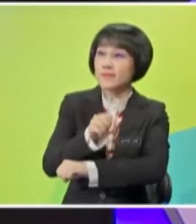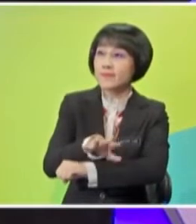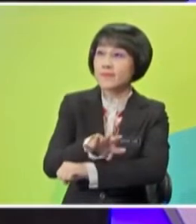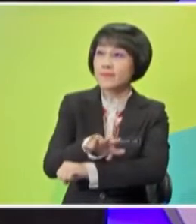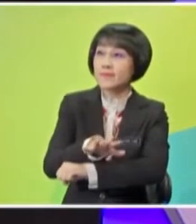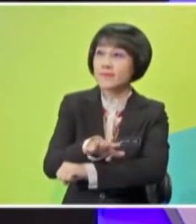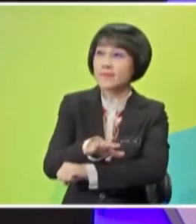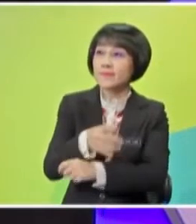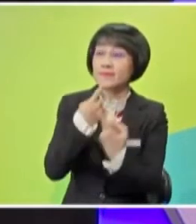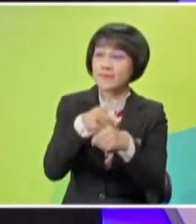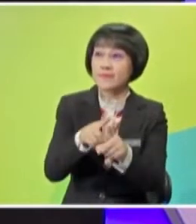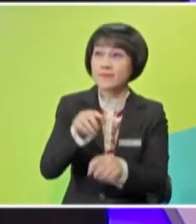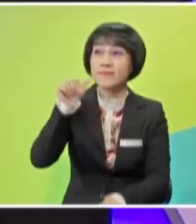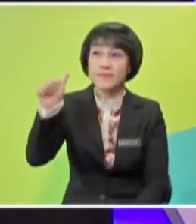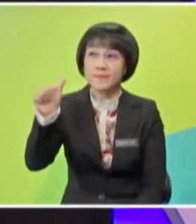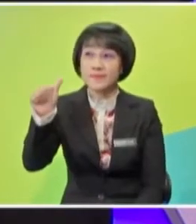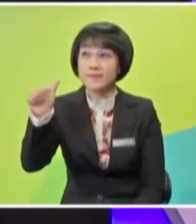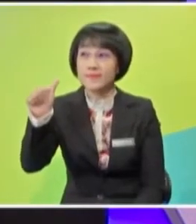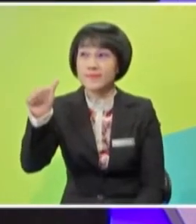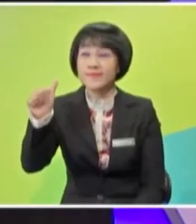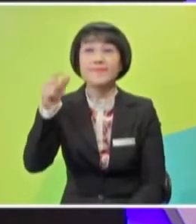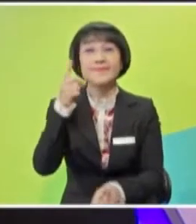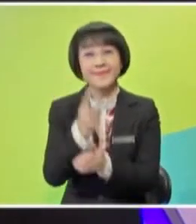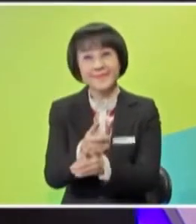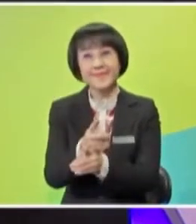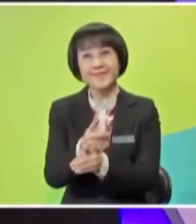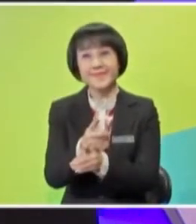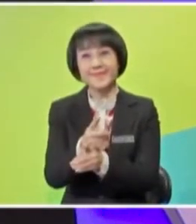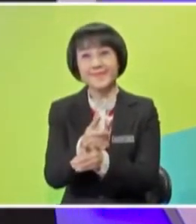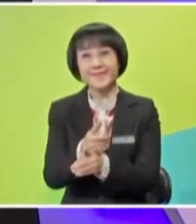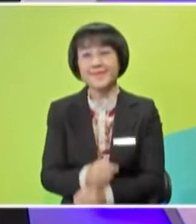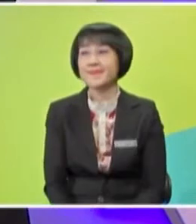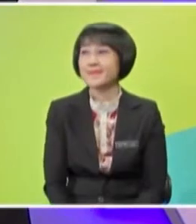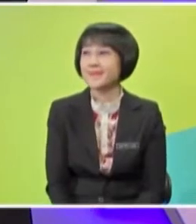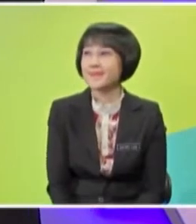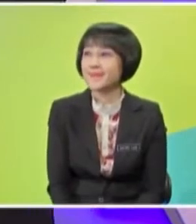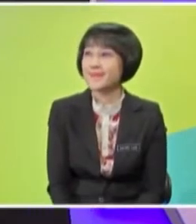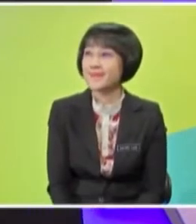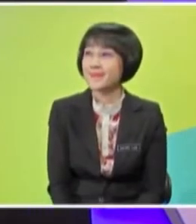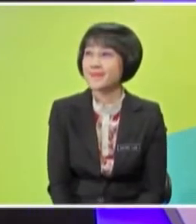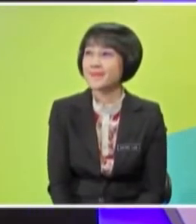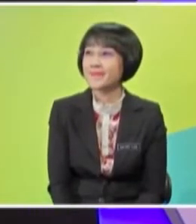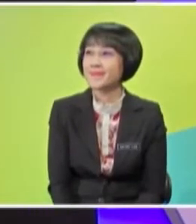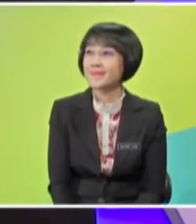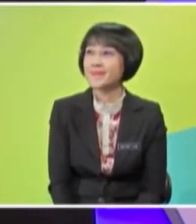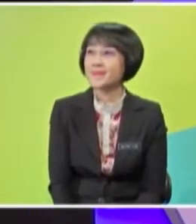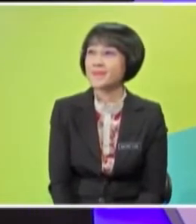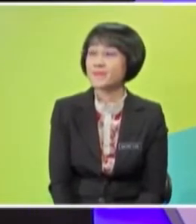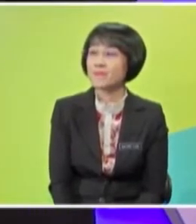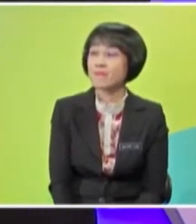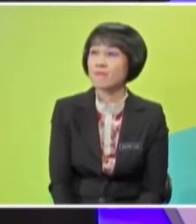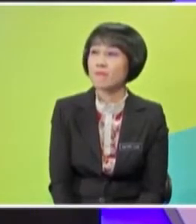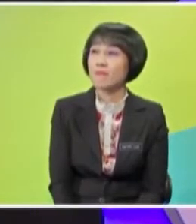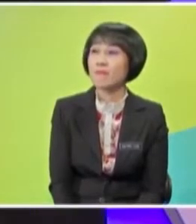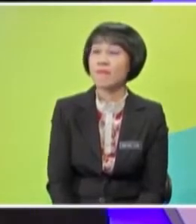the answer would be A. Okay. So let's check the answer. Yeah. All okay. right. Okay. So that is A